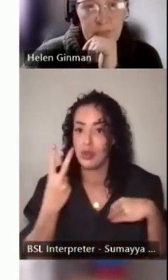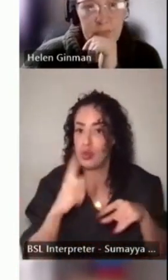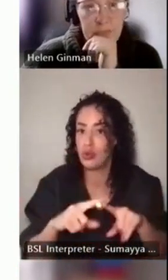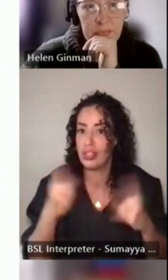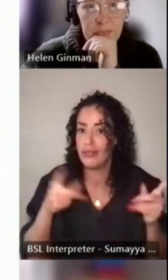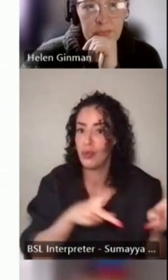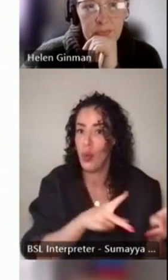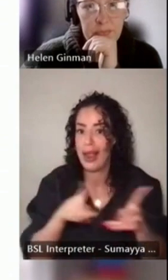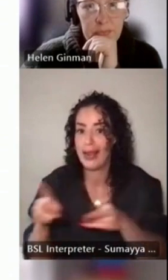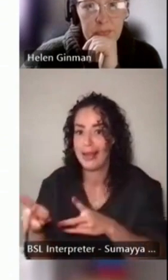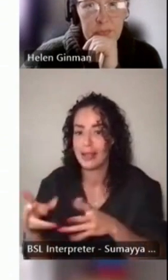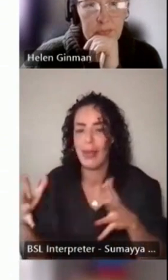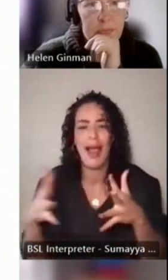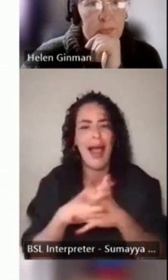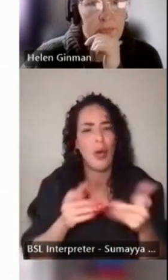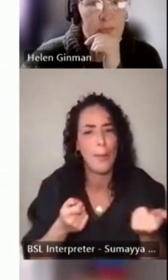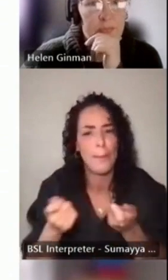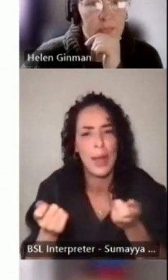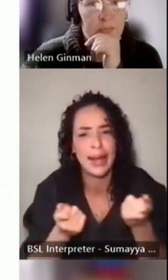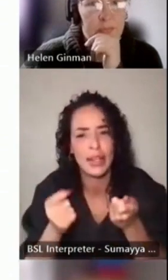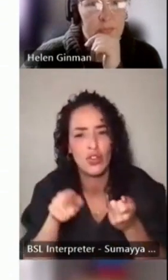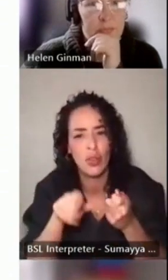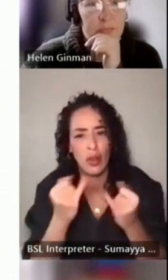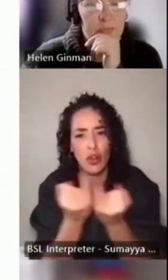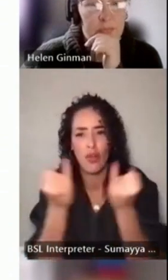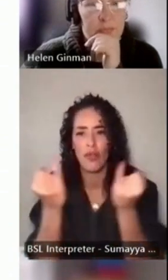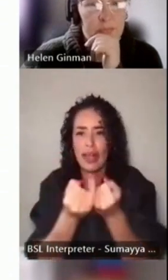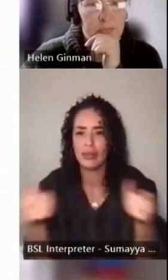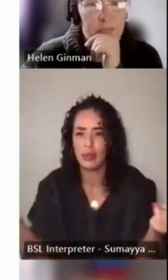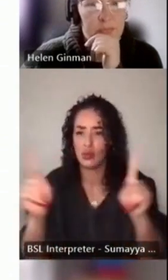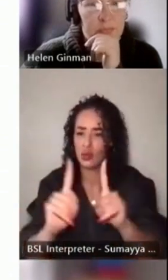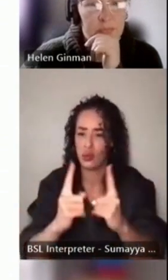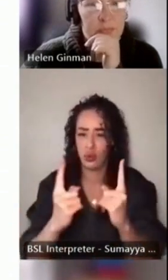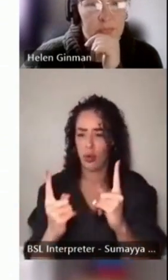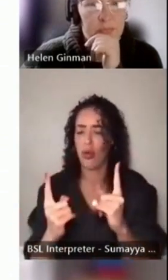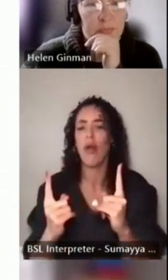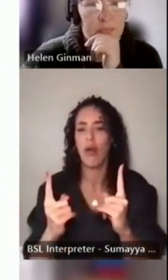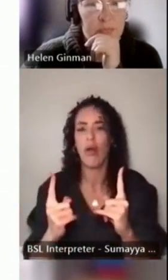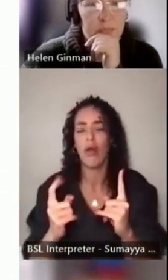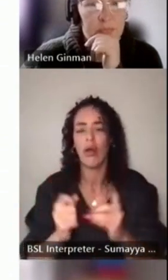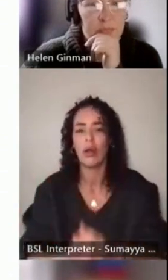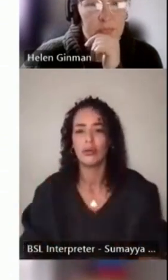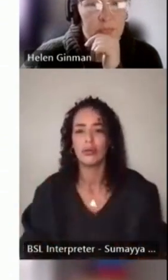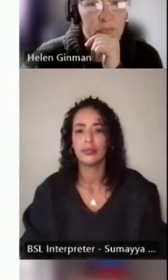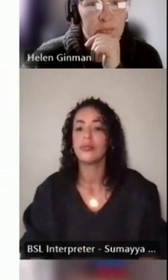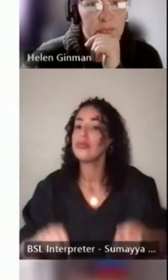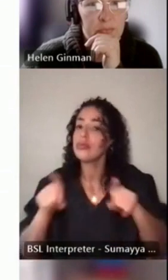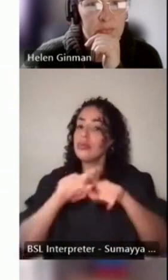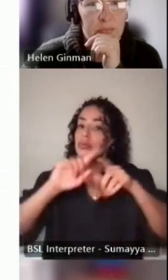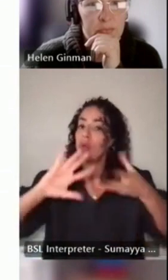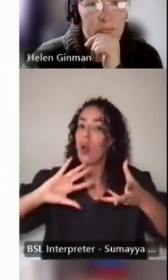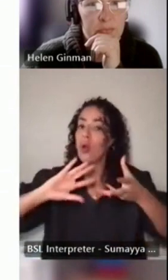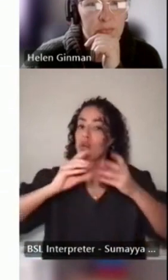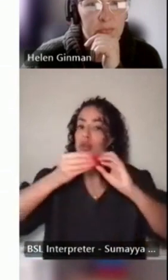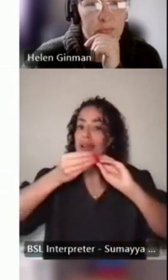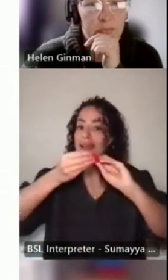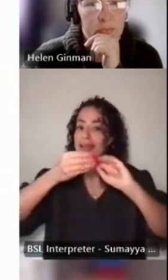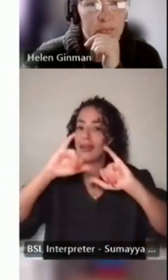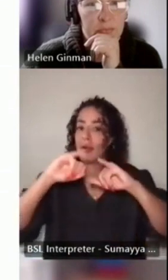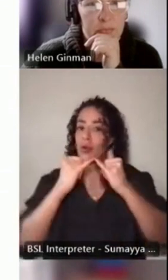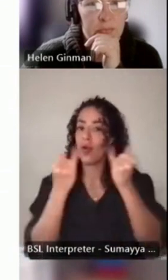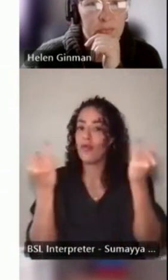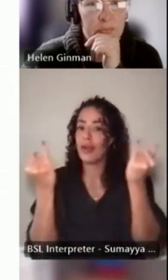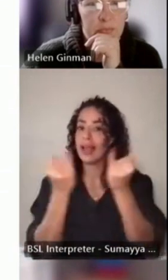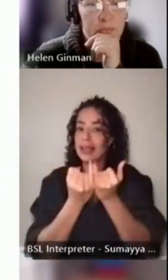But how do you manage that conflict between the two of you? You can also have creative conflicts. So this